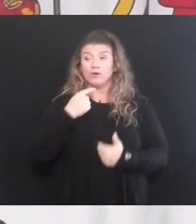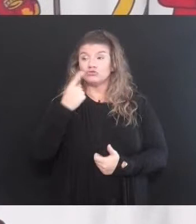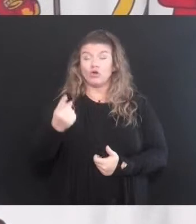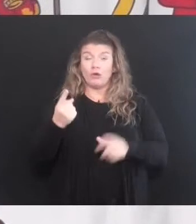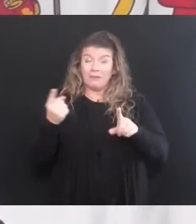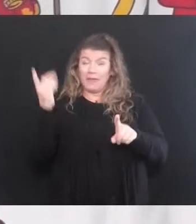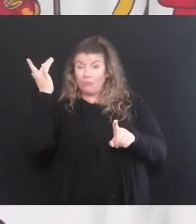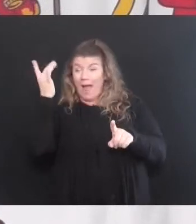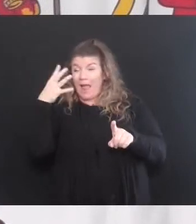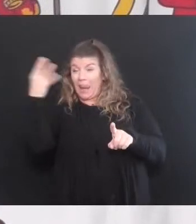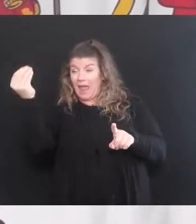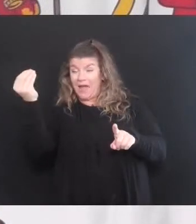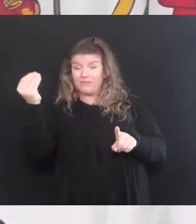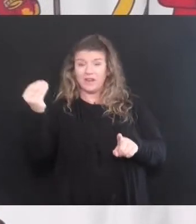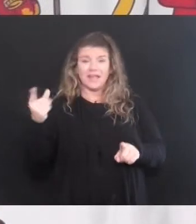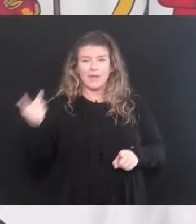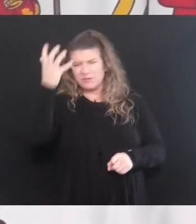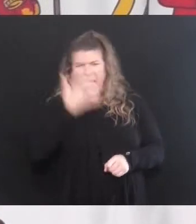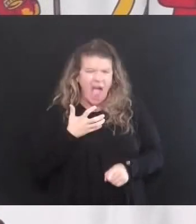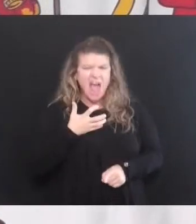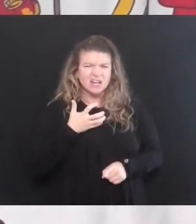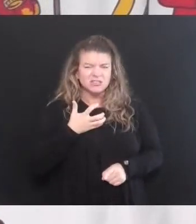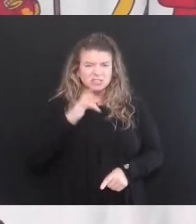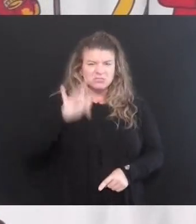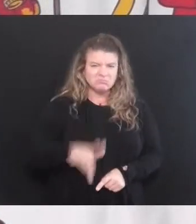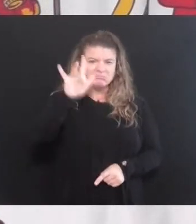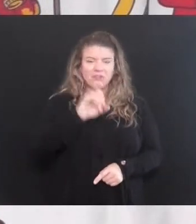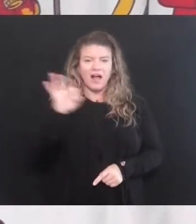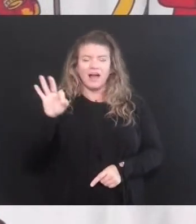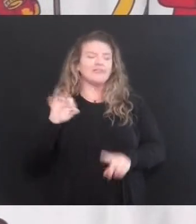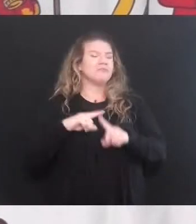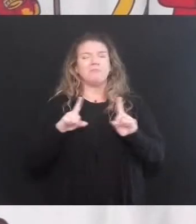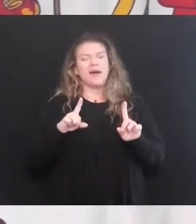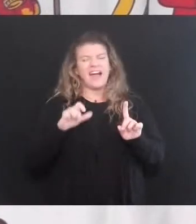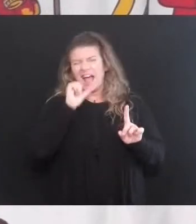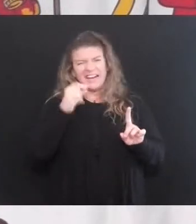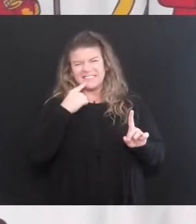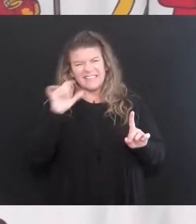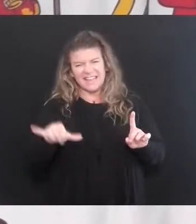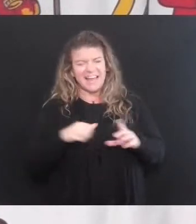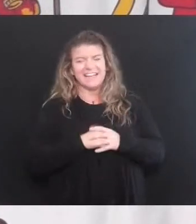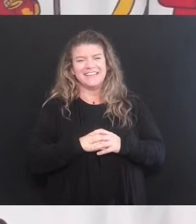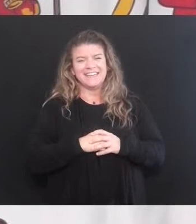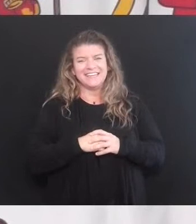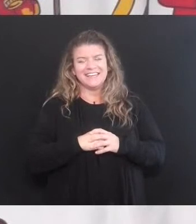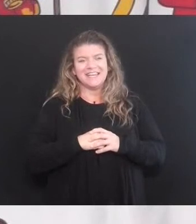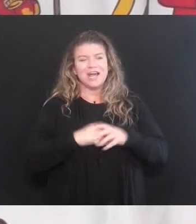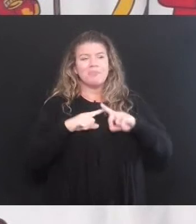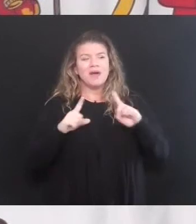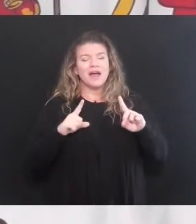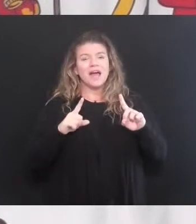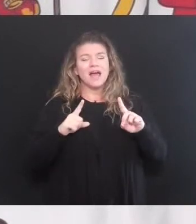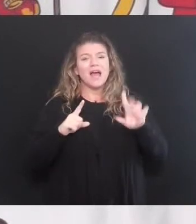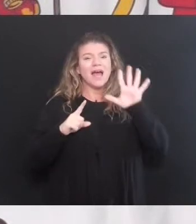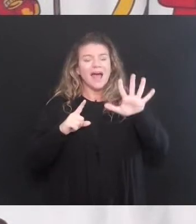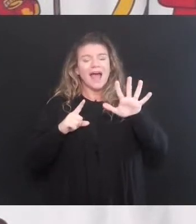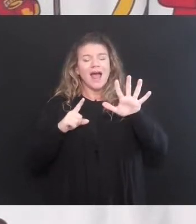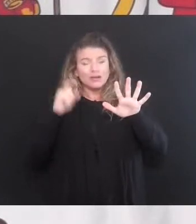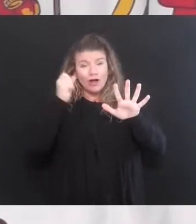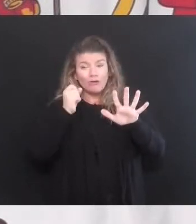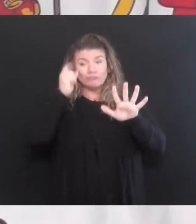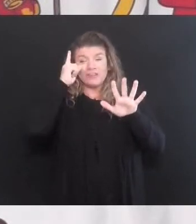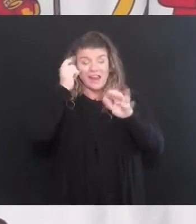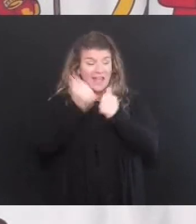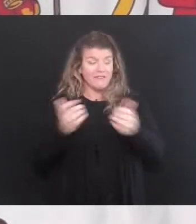left was he was off, you know, but I didn't say that. You know, but the net of the whole thing